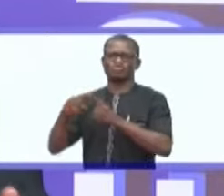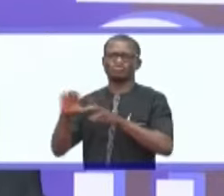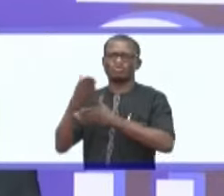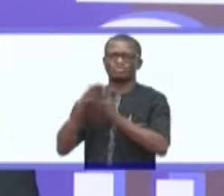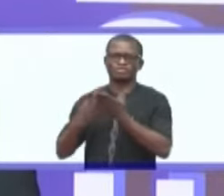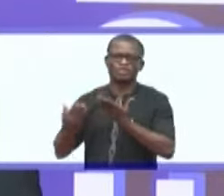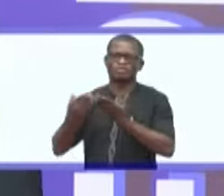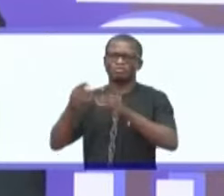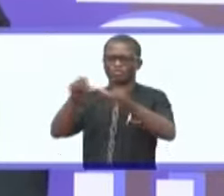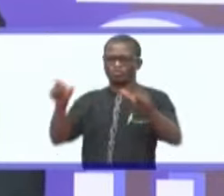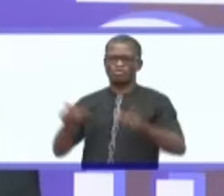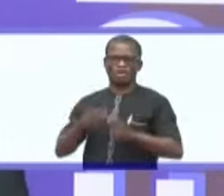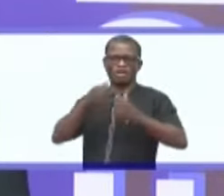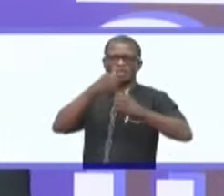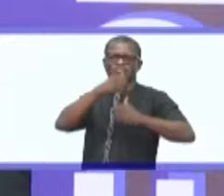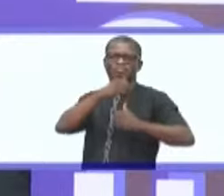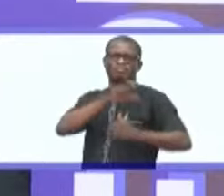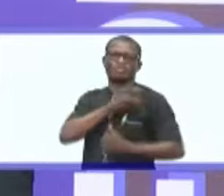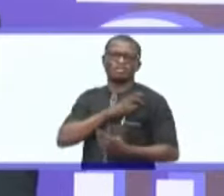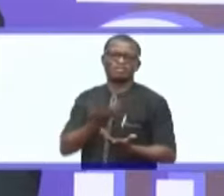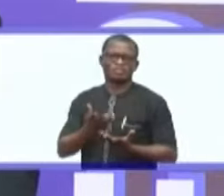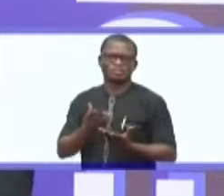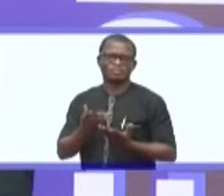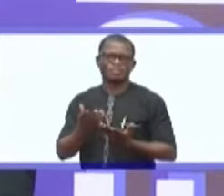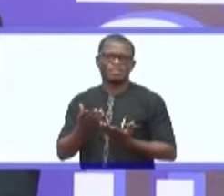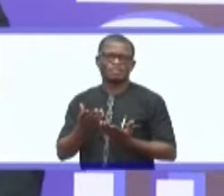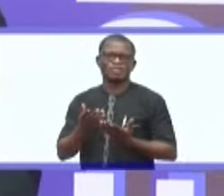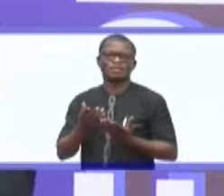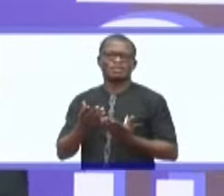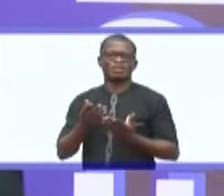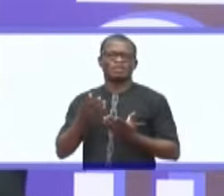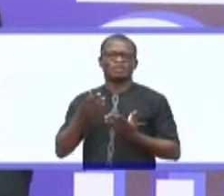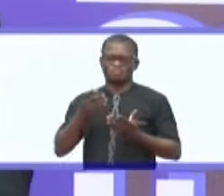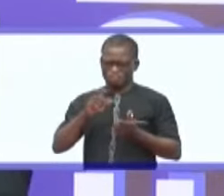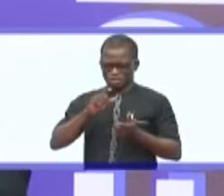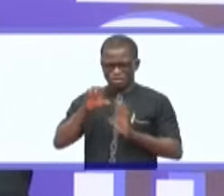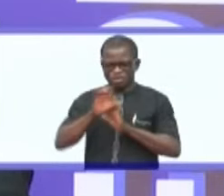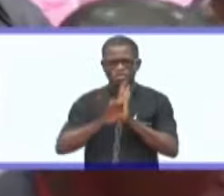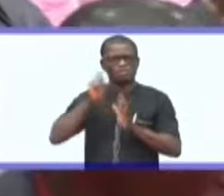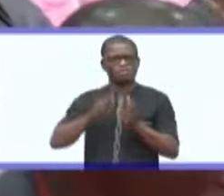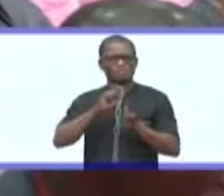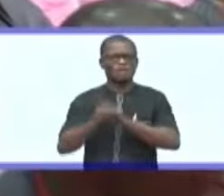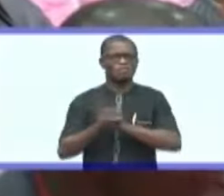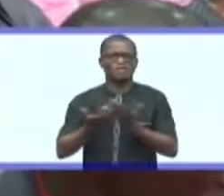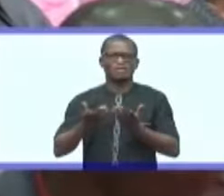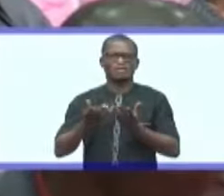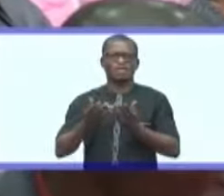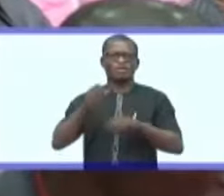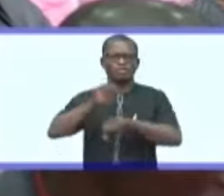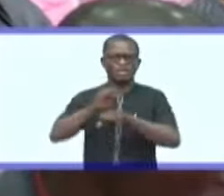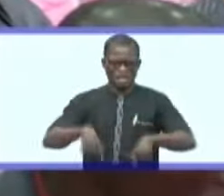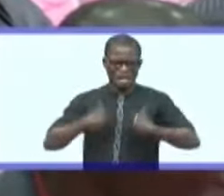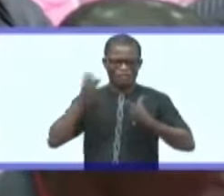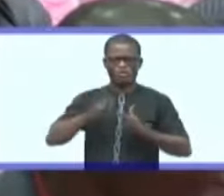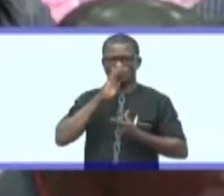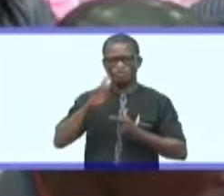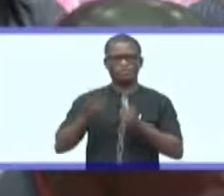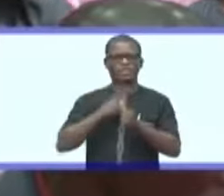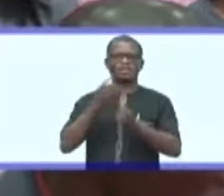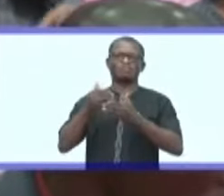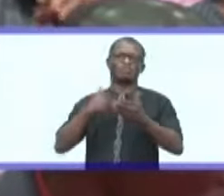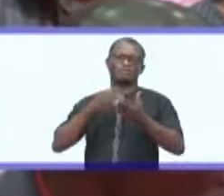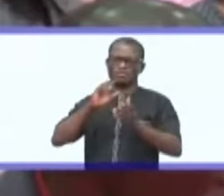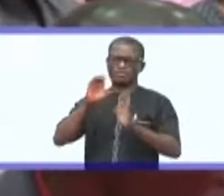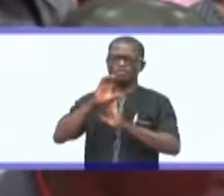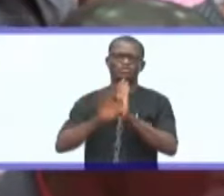people have to secure the people that will make the constitution. Otherwise, they won't even be alive to make change the constitution. We have to be alive for the constitution to be